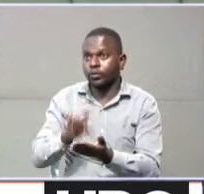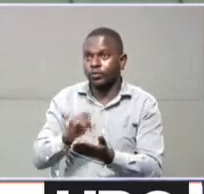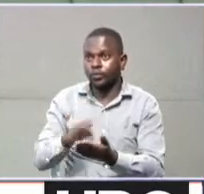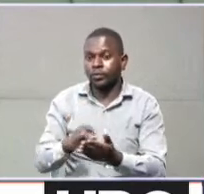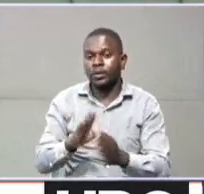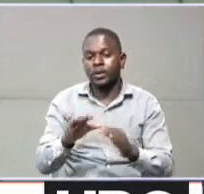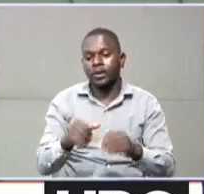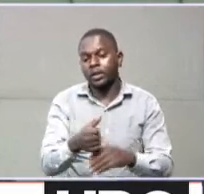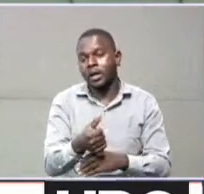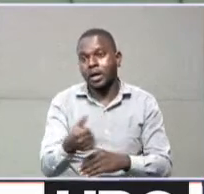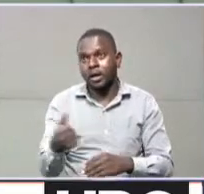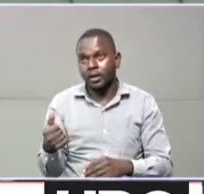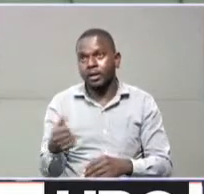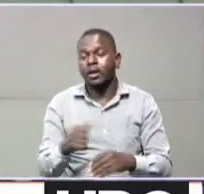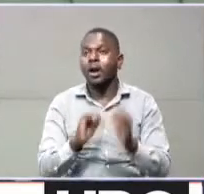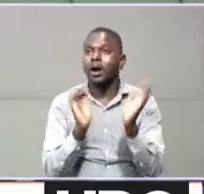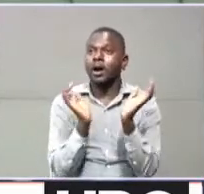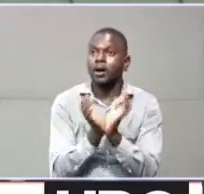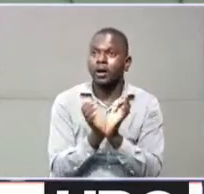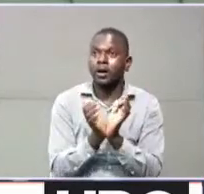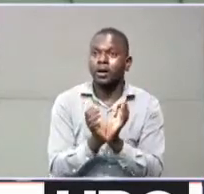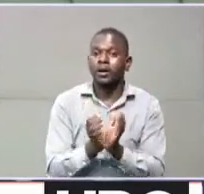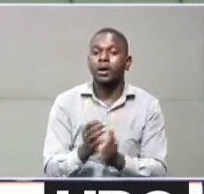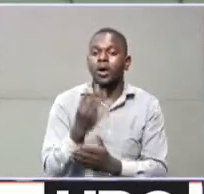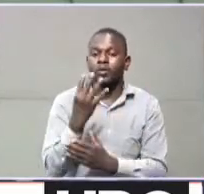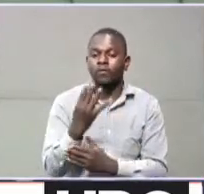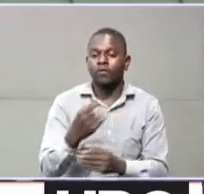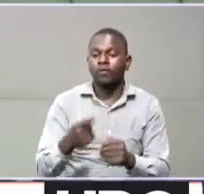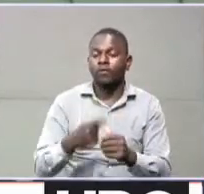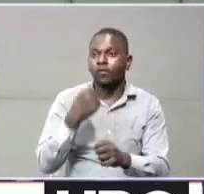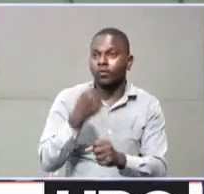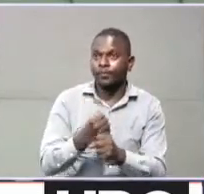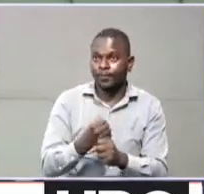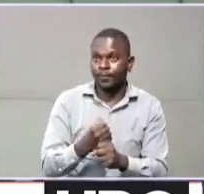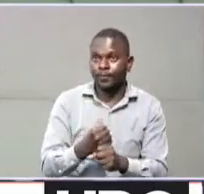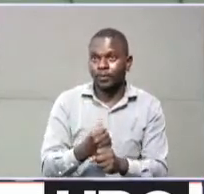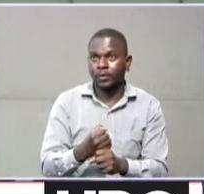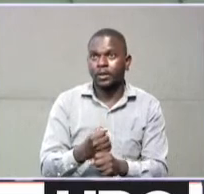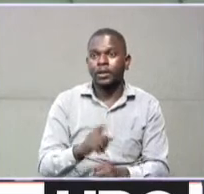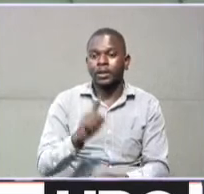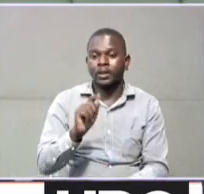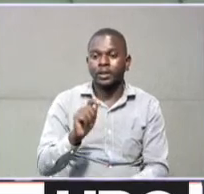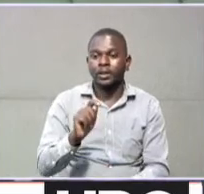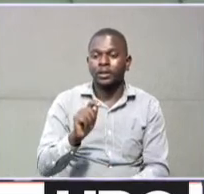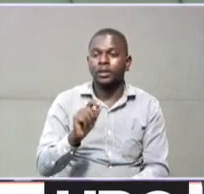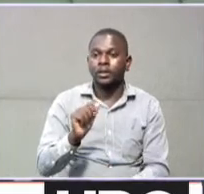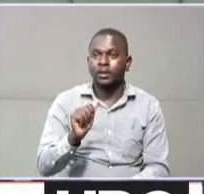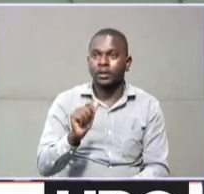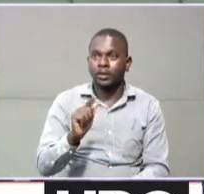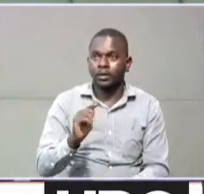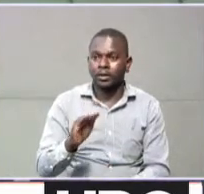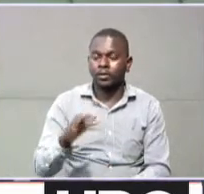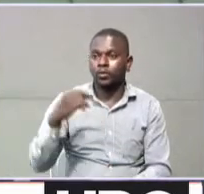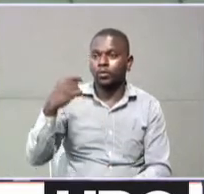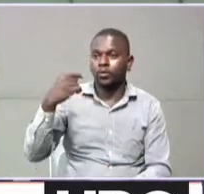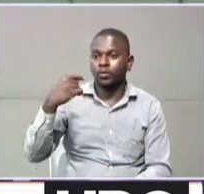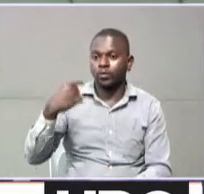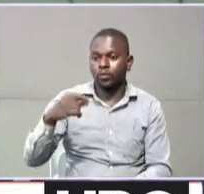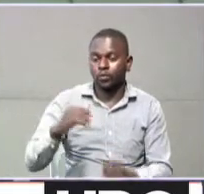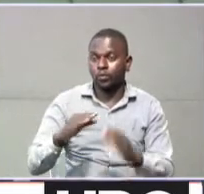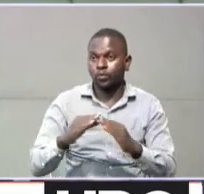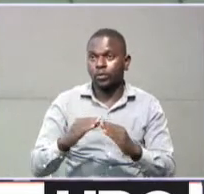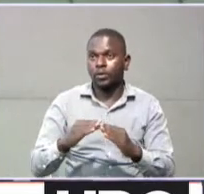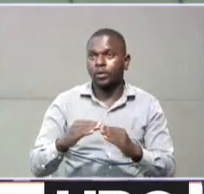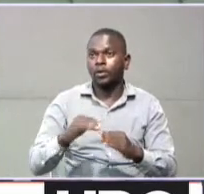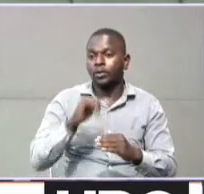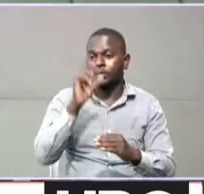scorers of others were arrested on the fourth of august at all cottages in rubaga write on arrow speaker dp